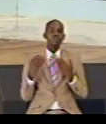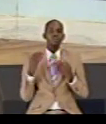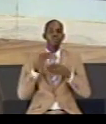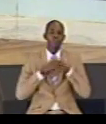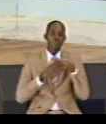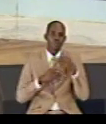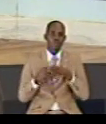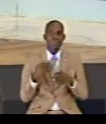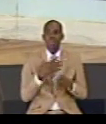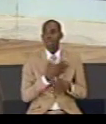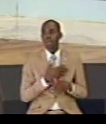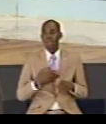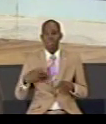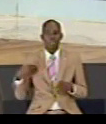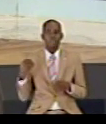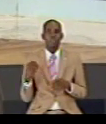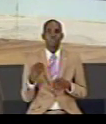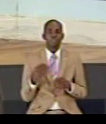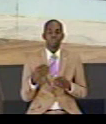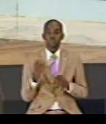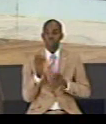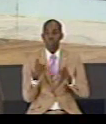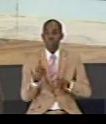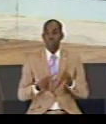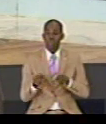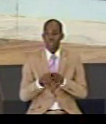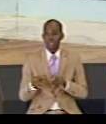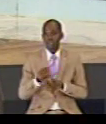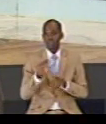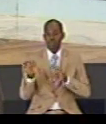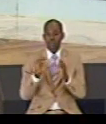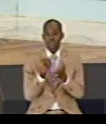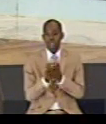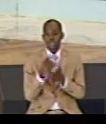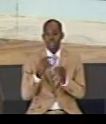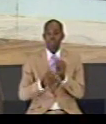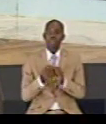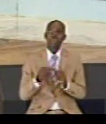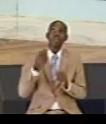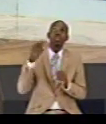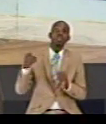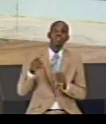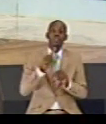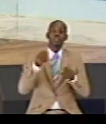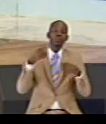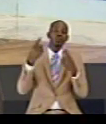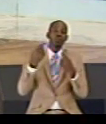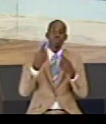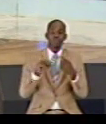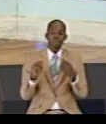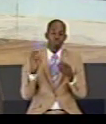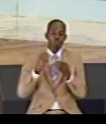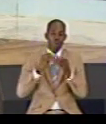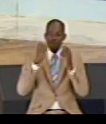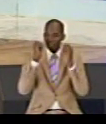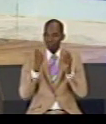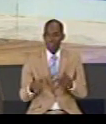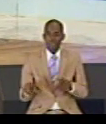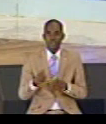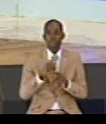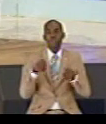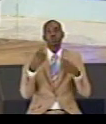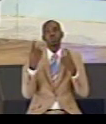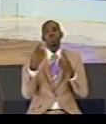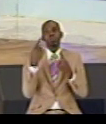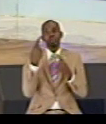then many people, as they do that, the higher they go in the world, the faster they go in the world, the